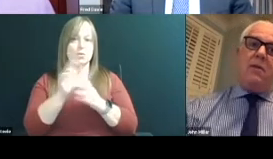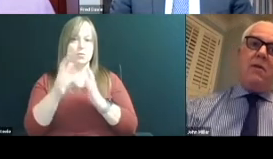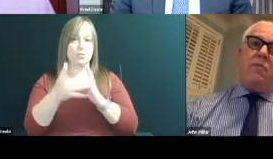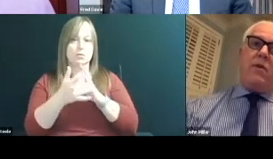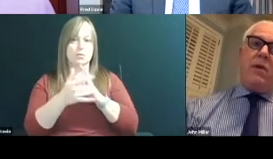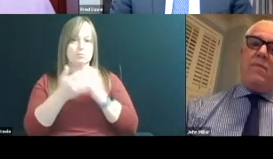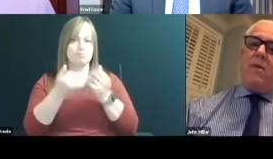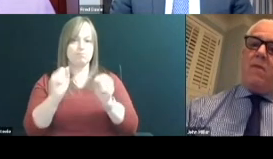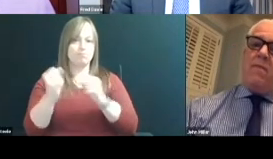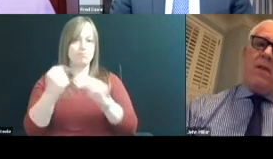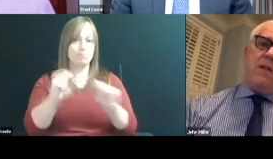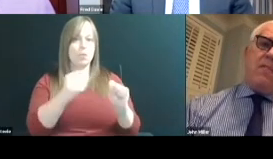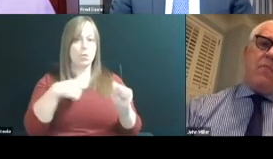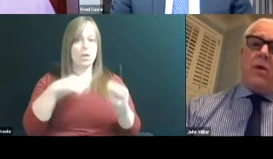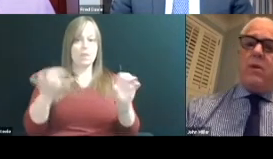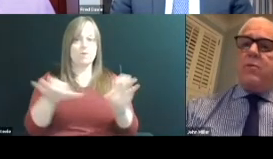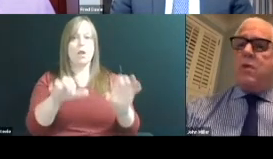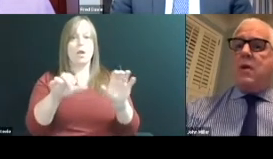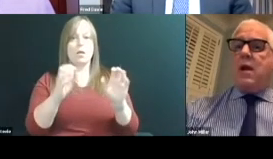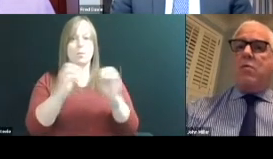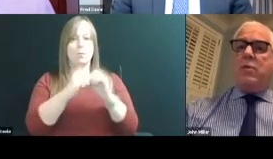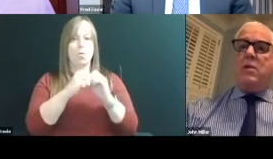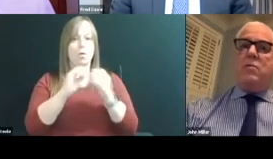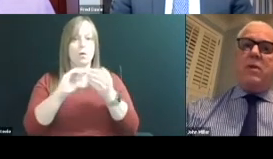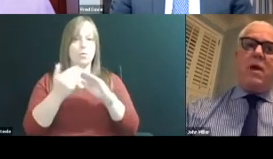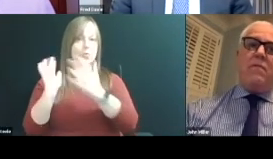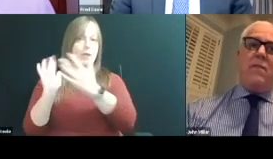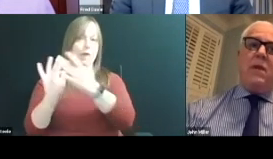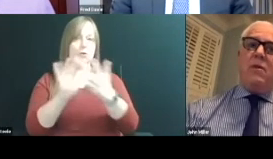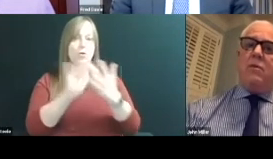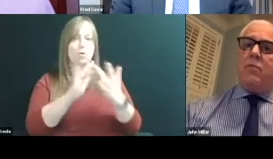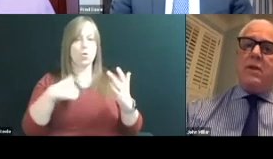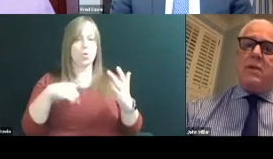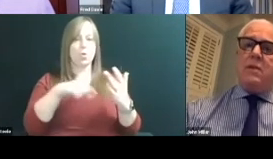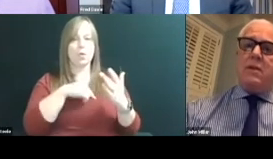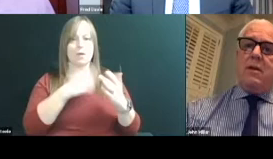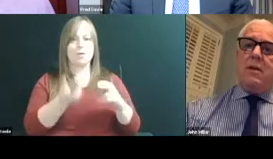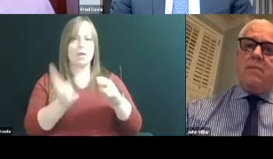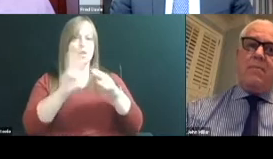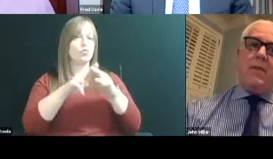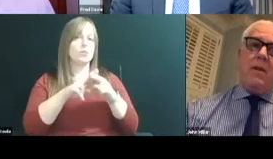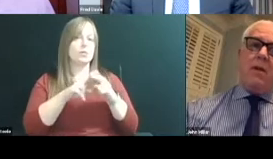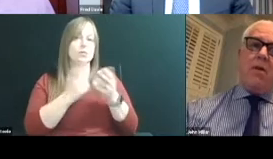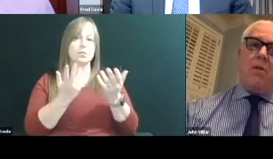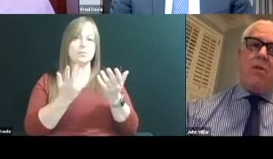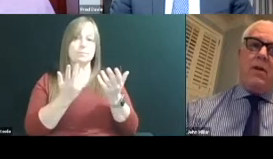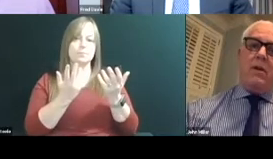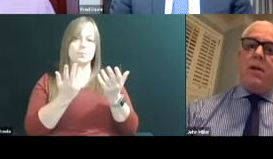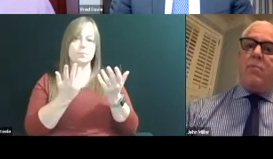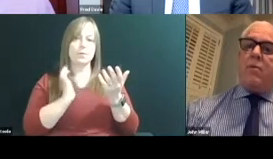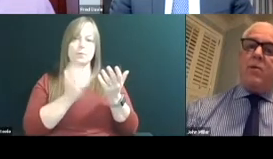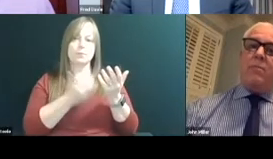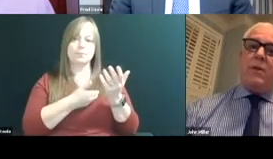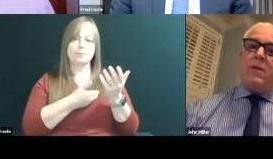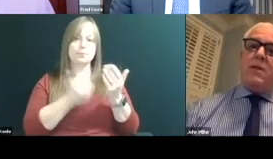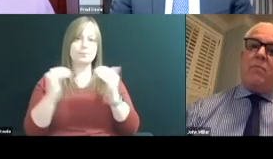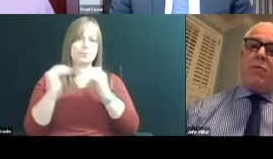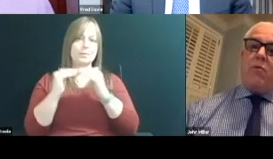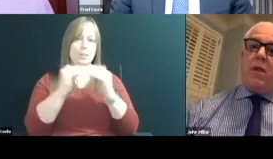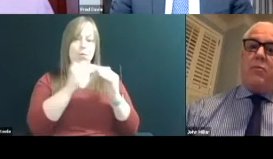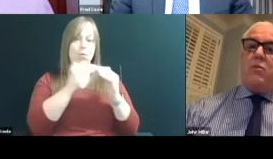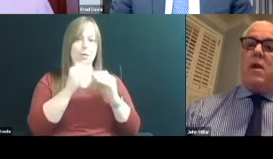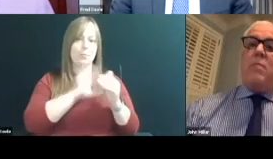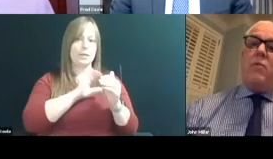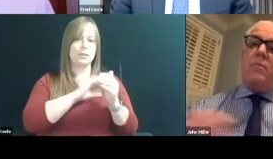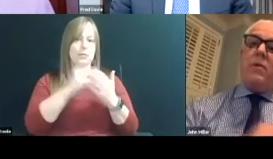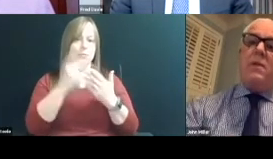tactics. We have done more community outreach. We have increased our neighborhood policing